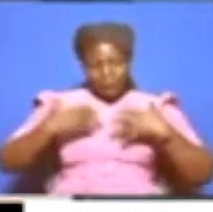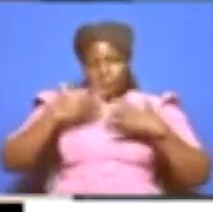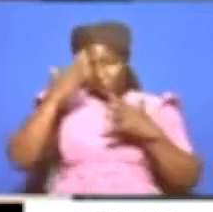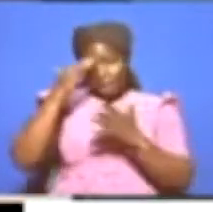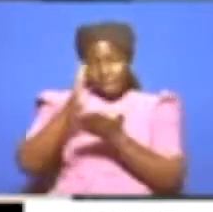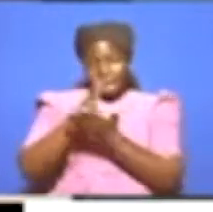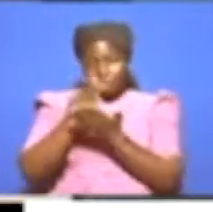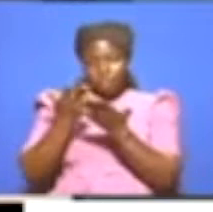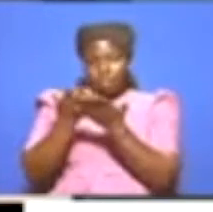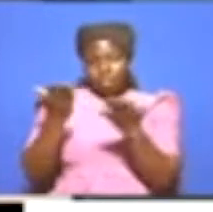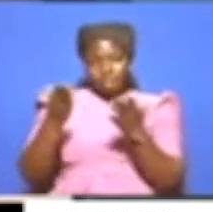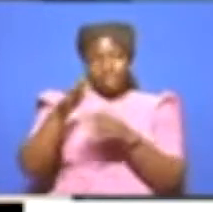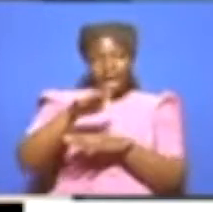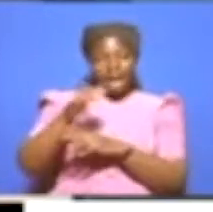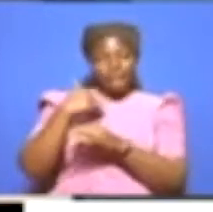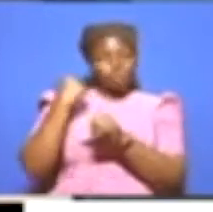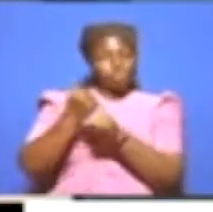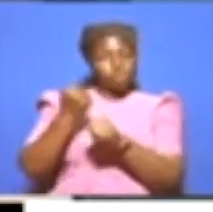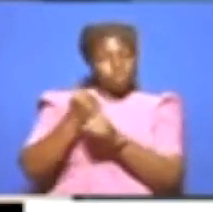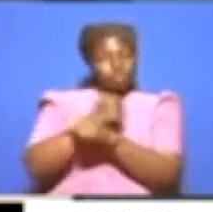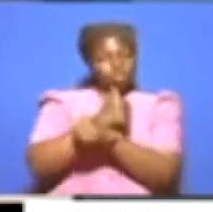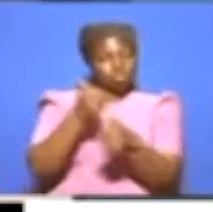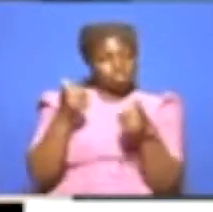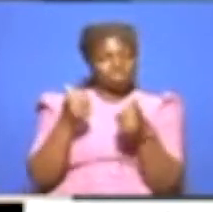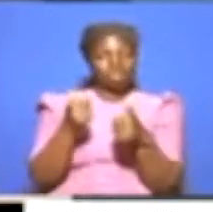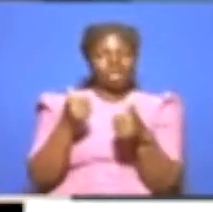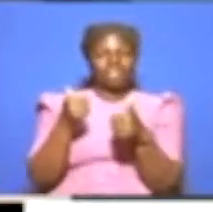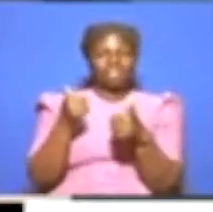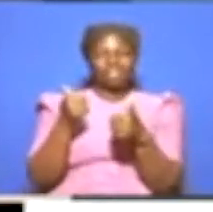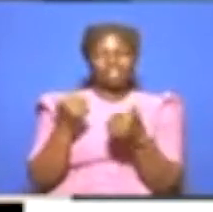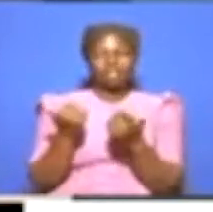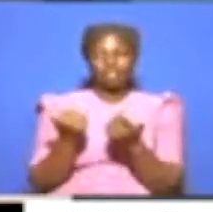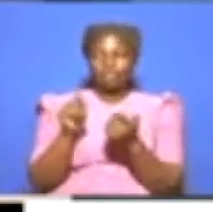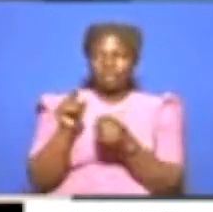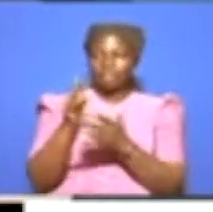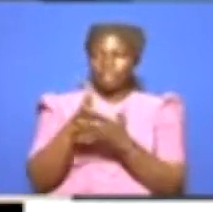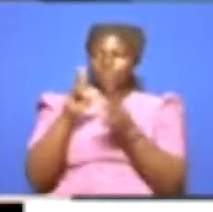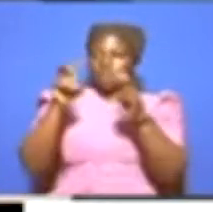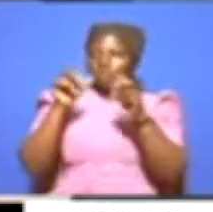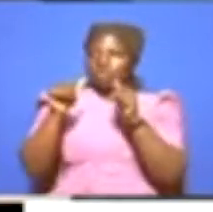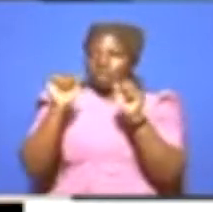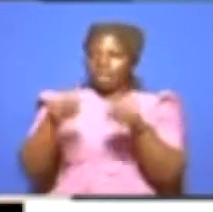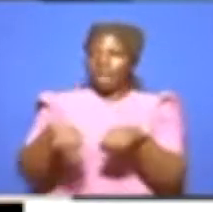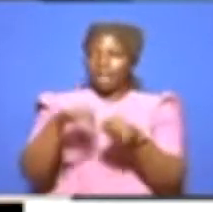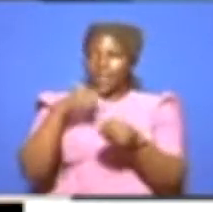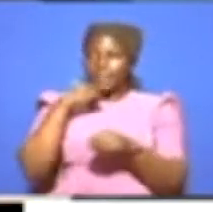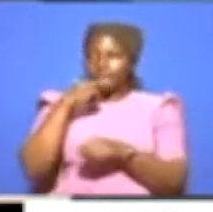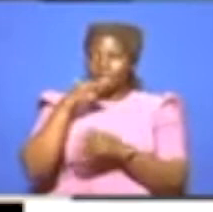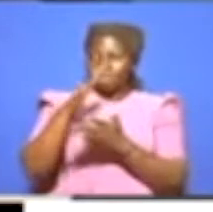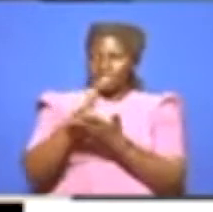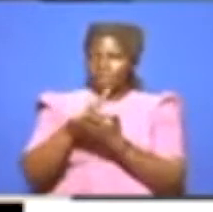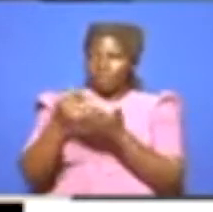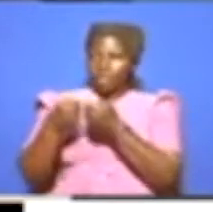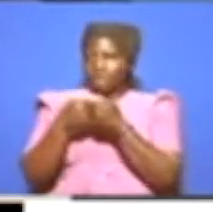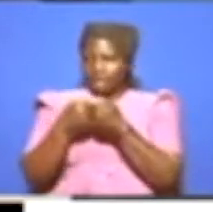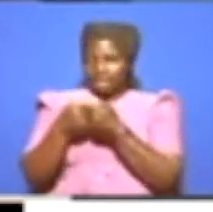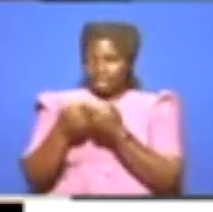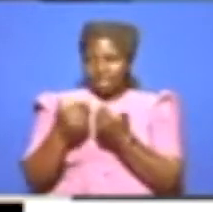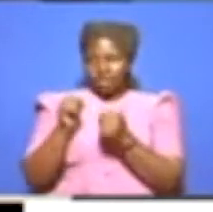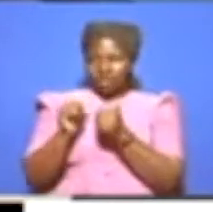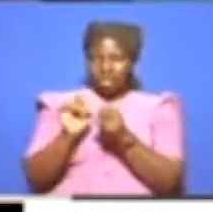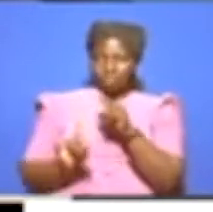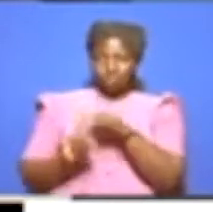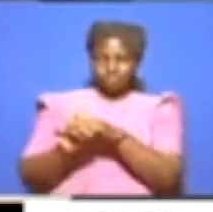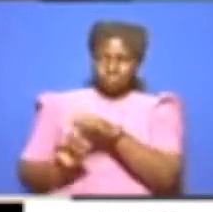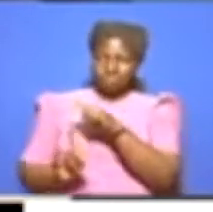job, and at least we are getting somewhere. So those are some of the issues I could highlight as some of the challenges, emerging challenges